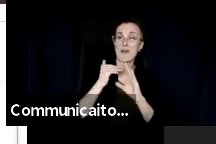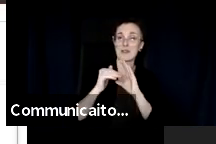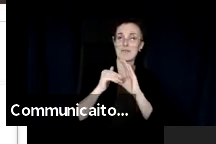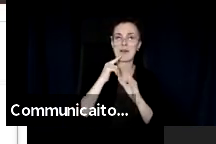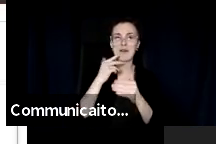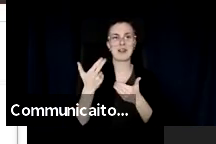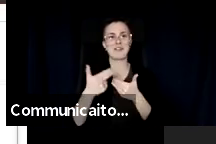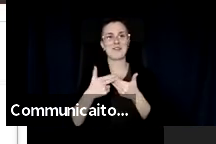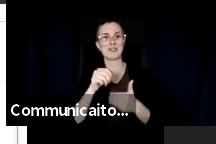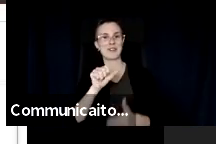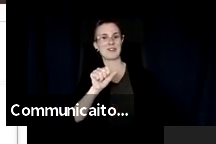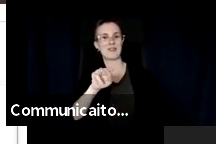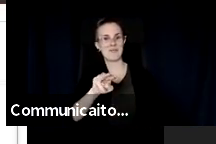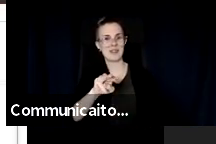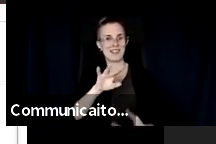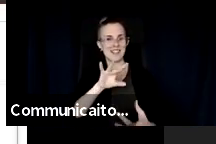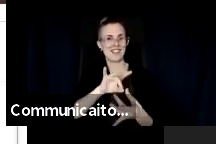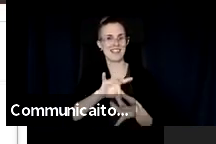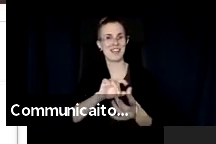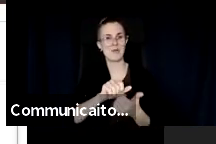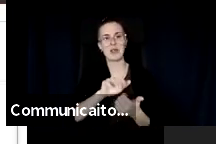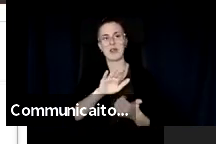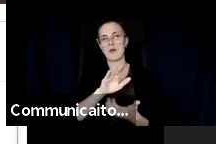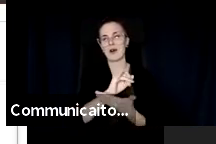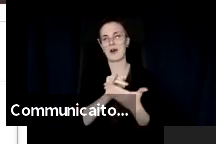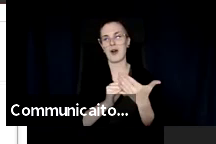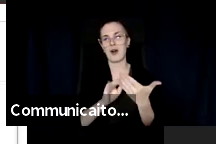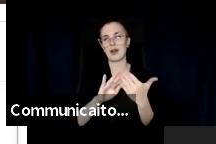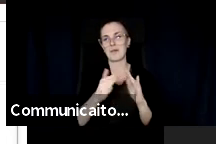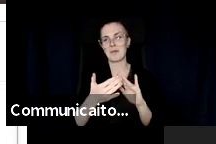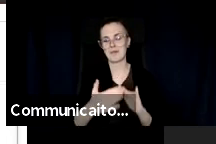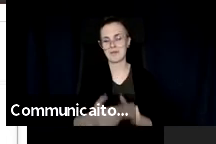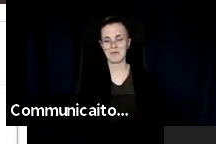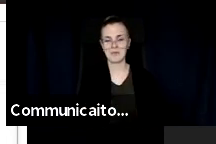connect with your art community.